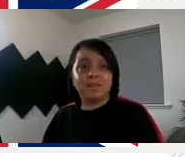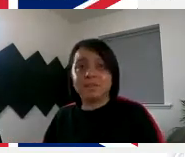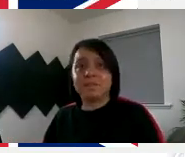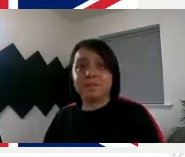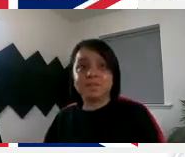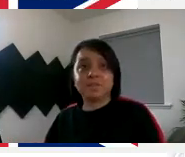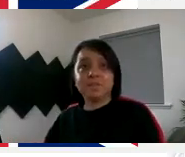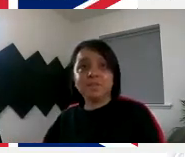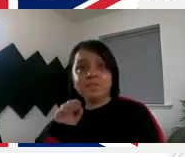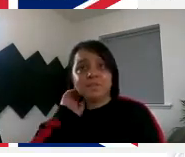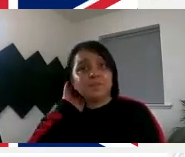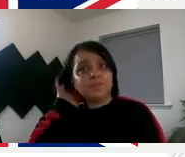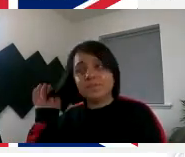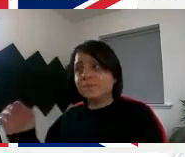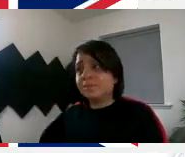family?